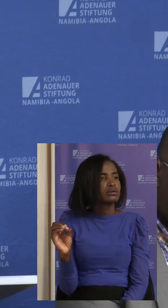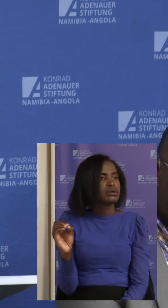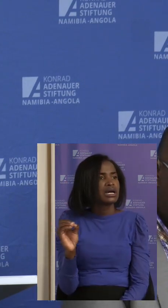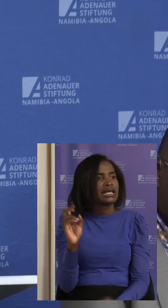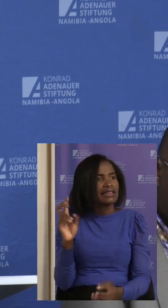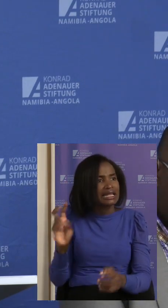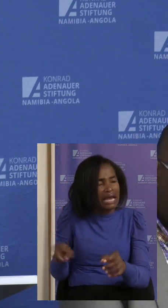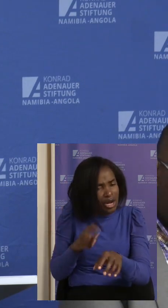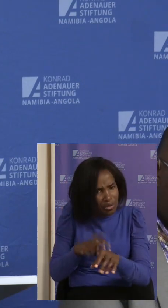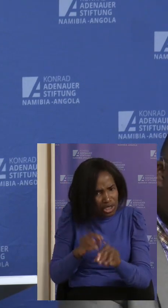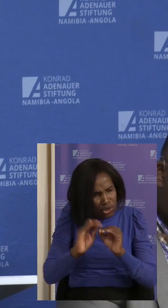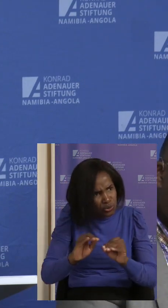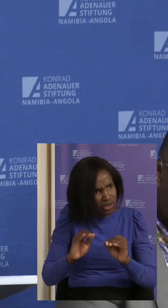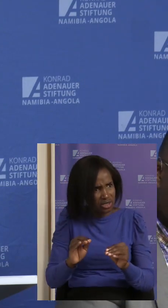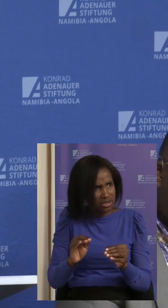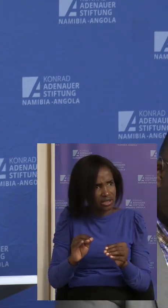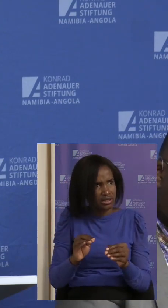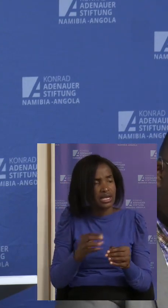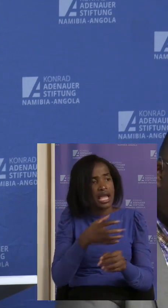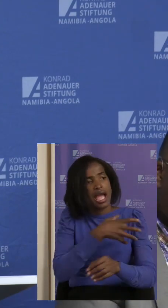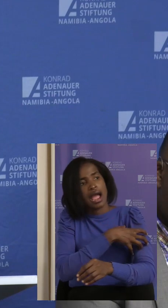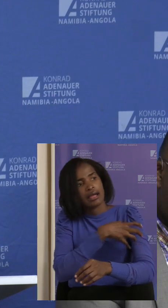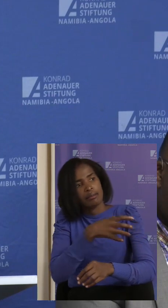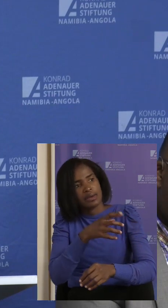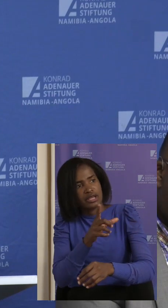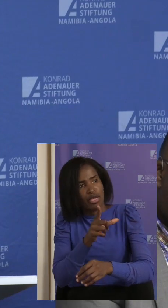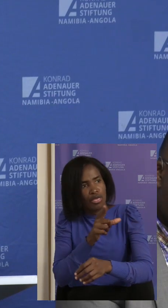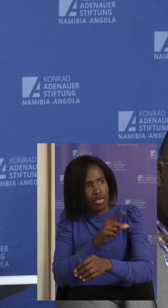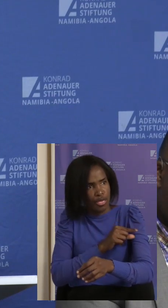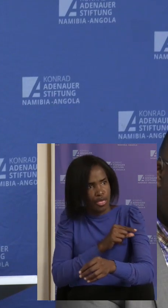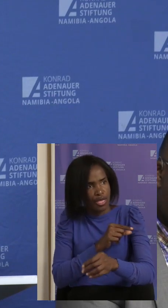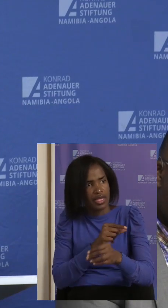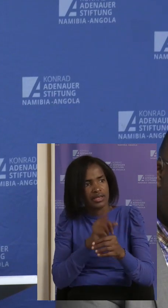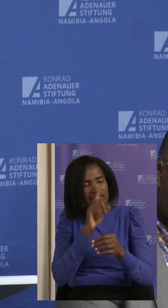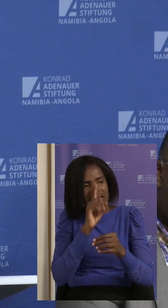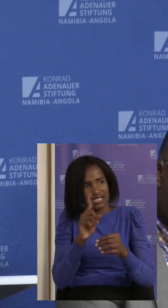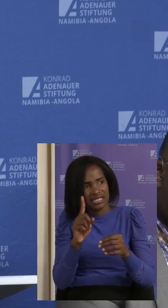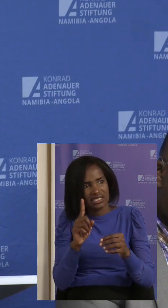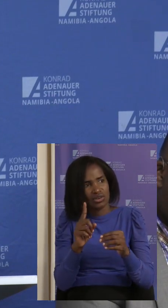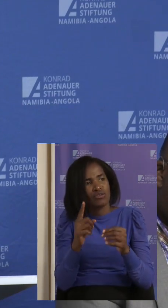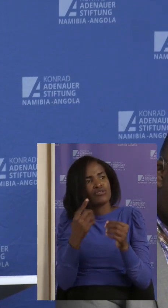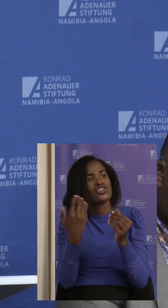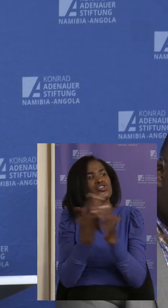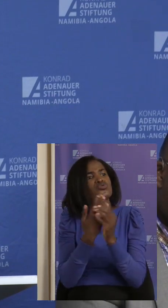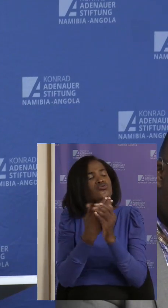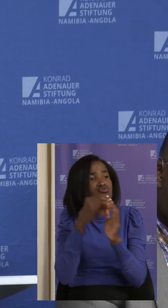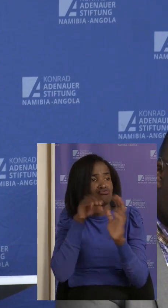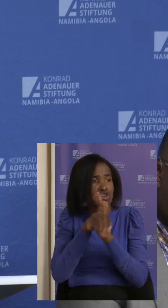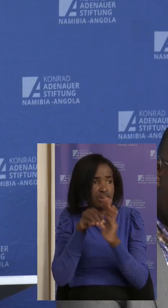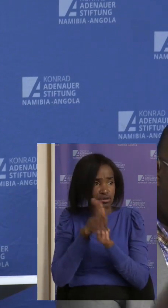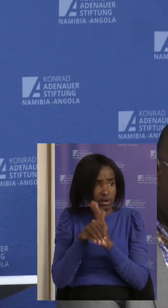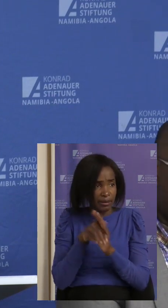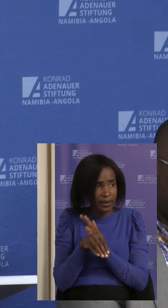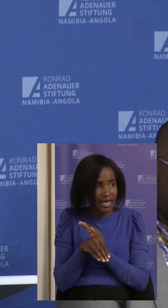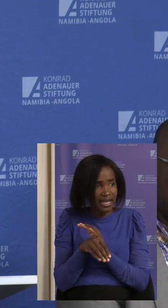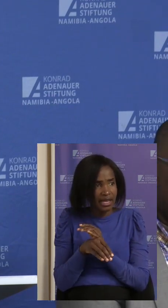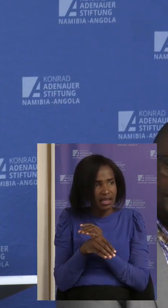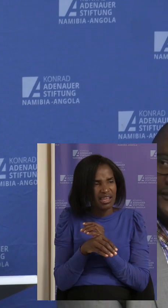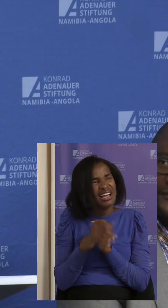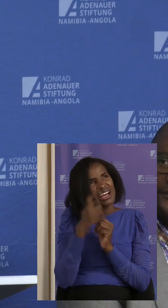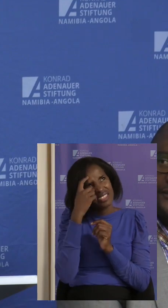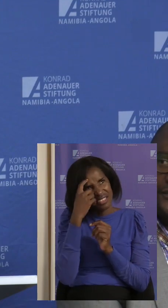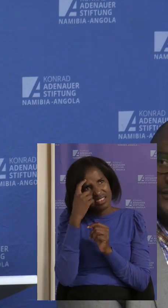teach. Then there's the capacity deficit that exists in the teaching of the revised curriculum. Yes, there has been training